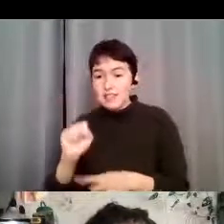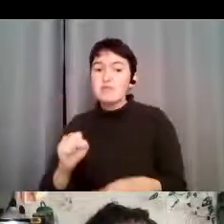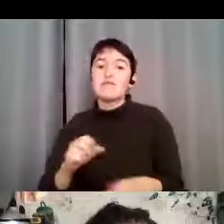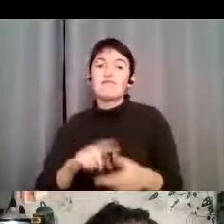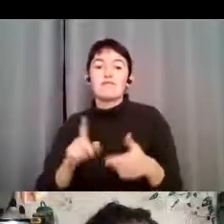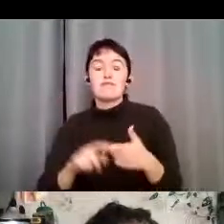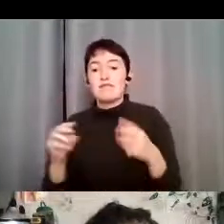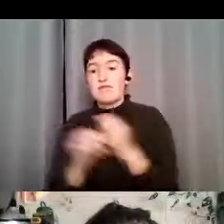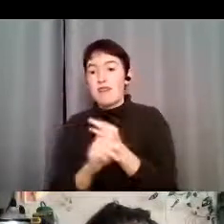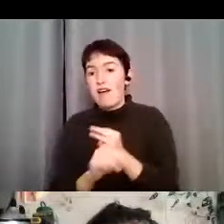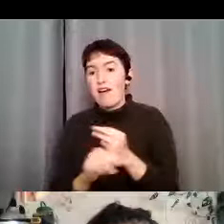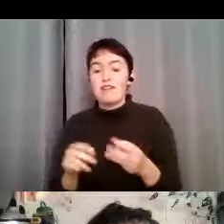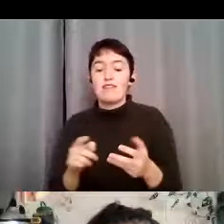questions.